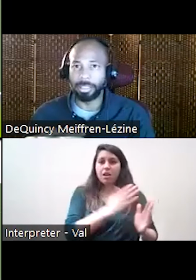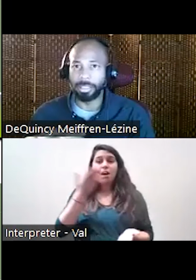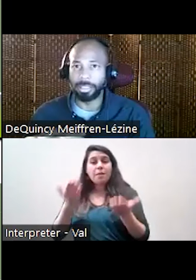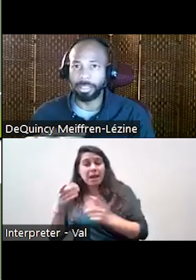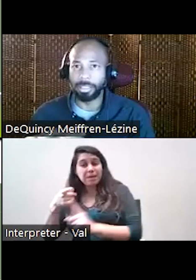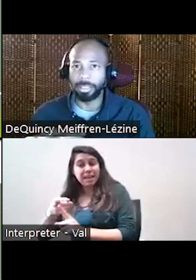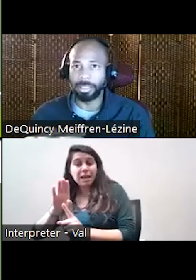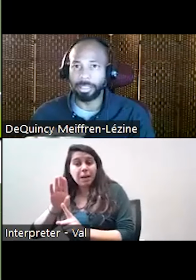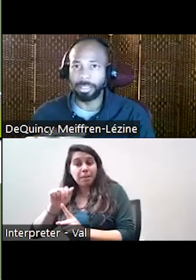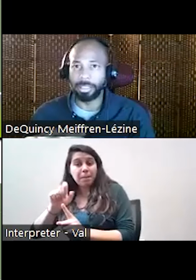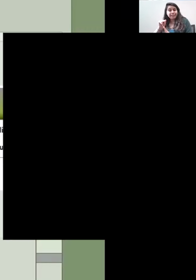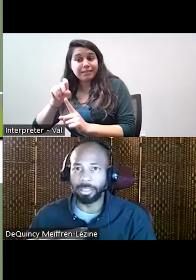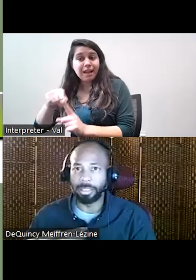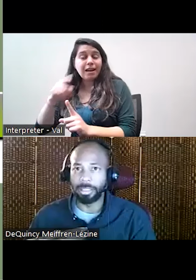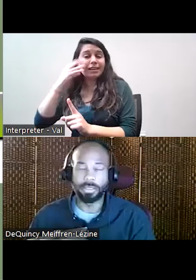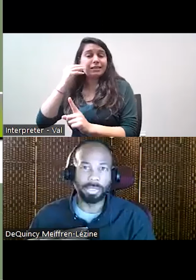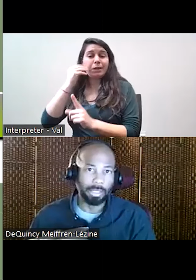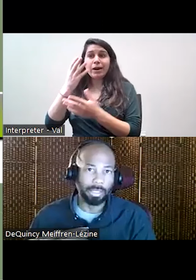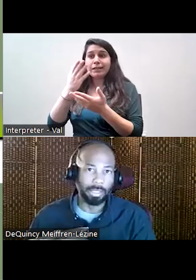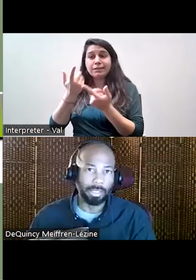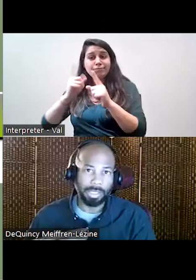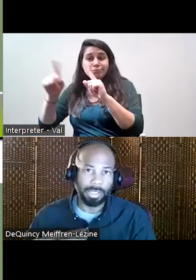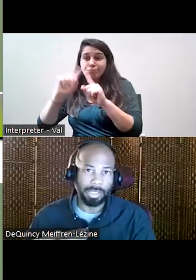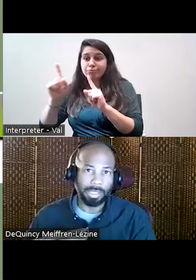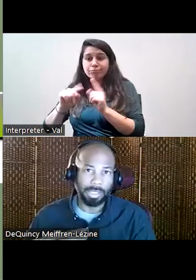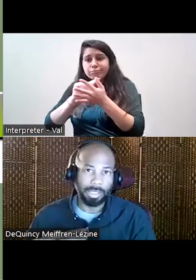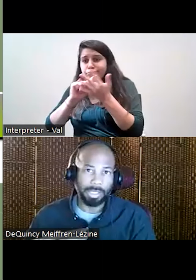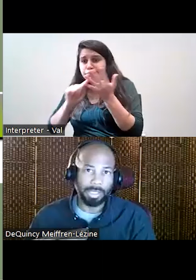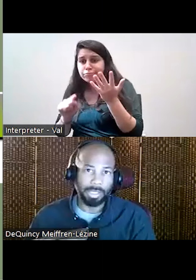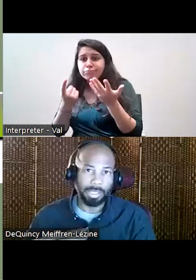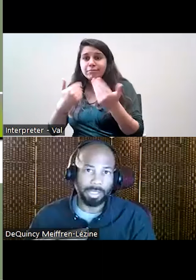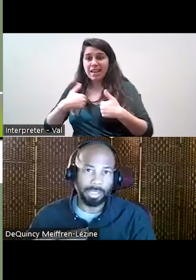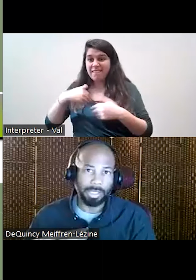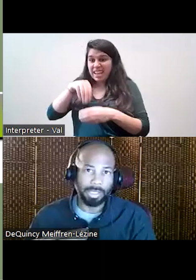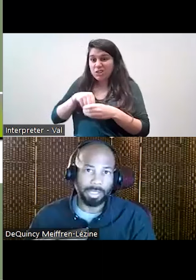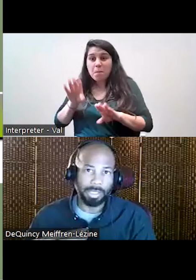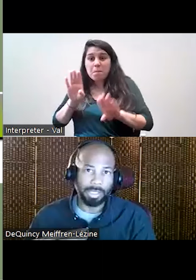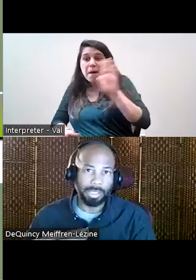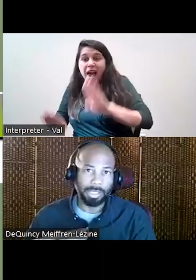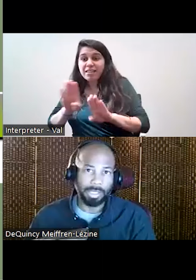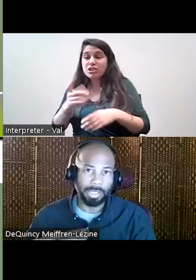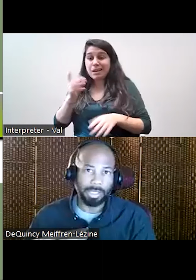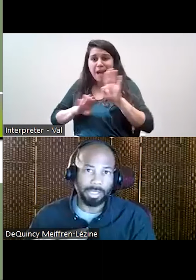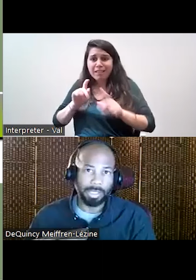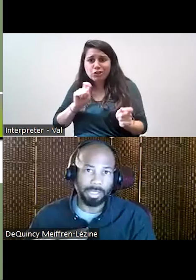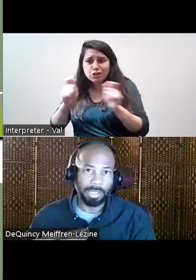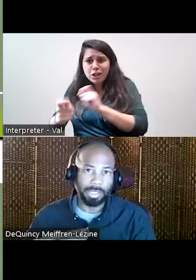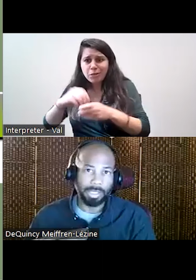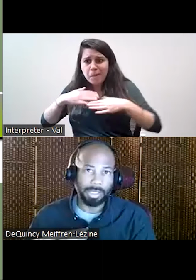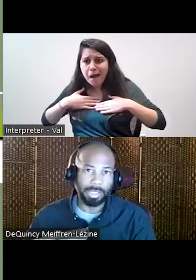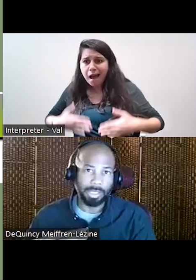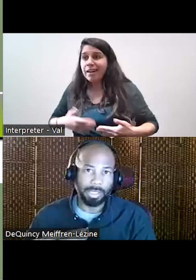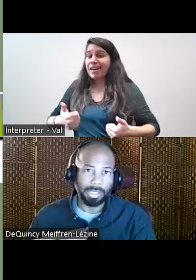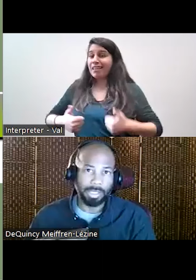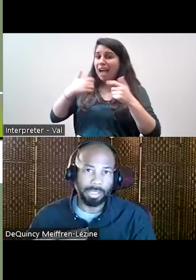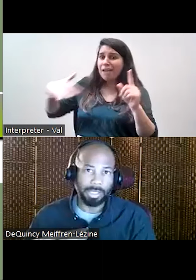baseline and experience some combination of internal biology or changes in biology, some life